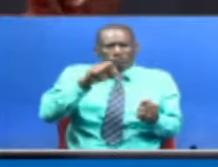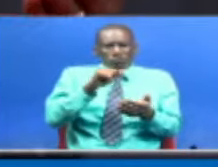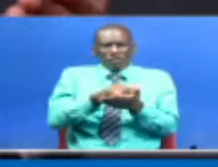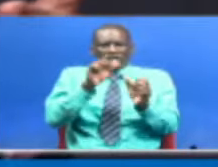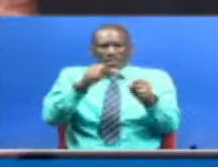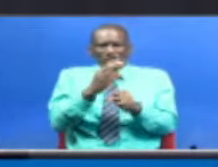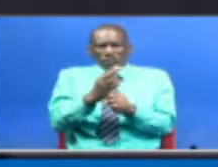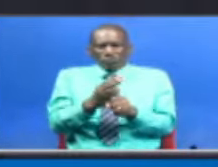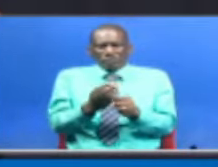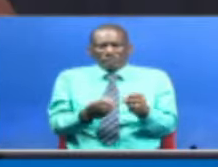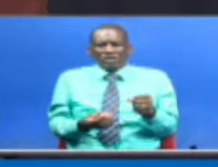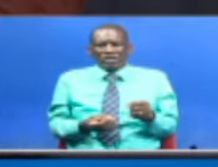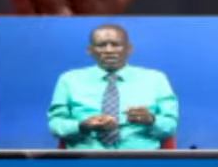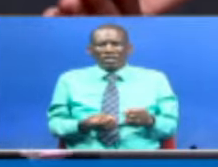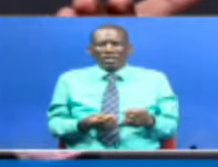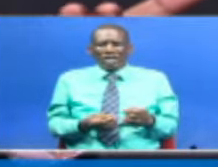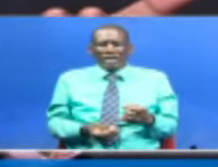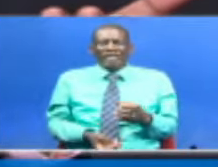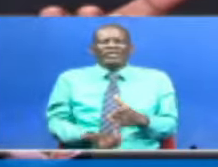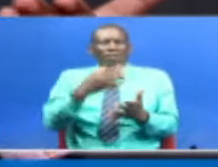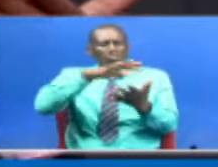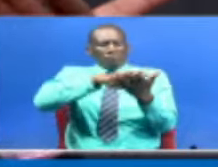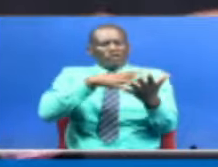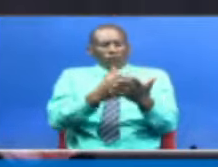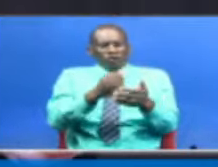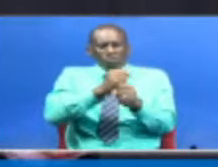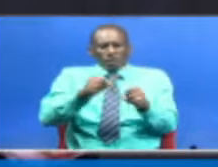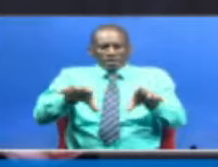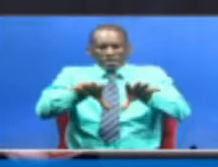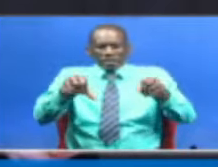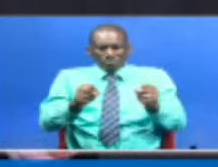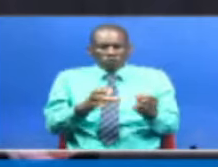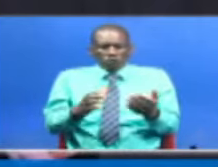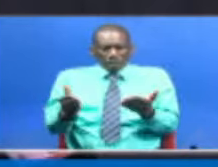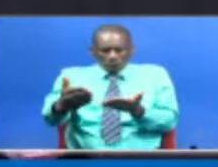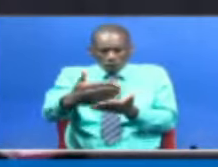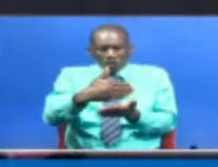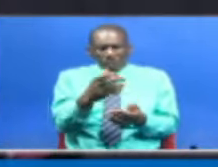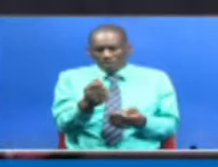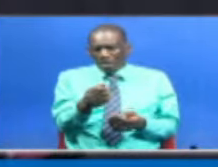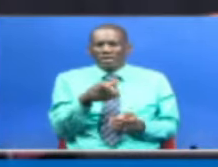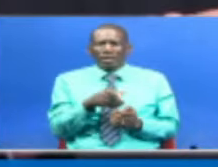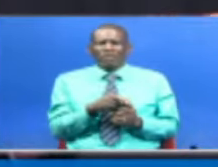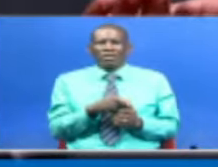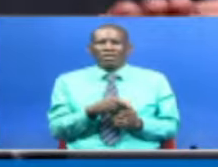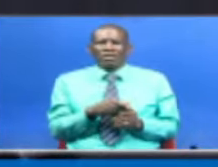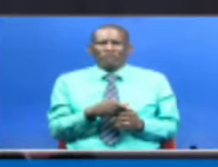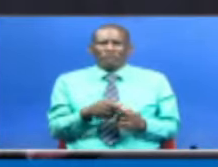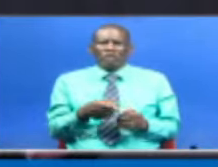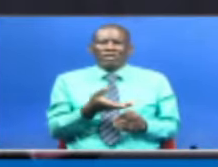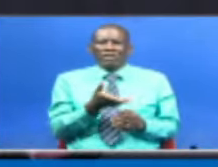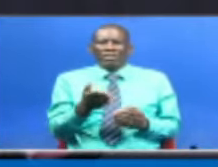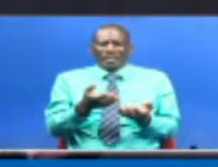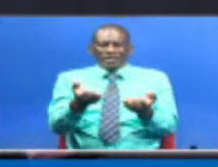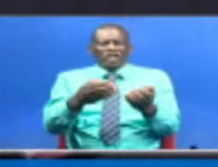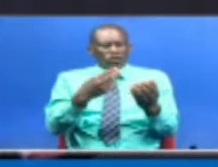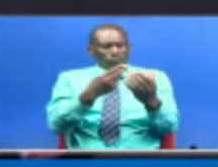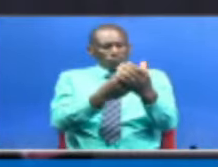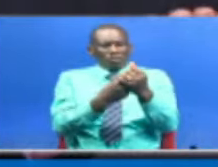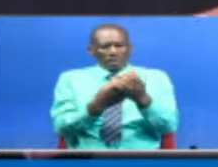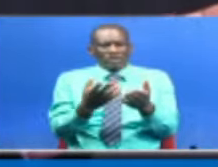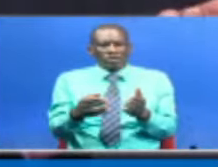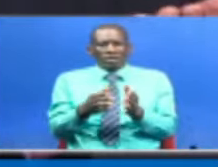and establish framework systems to be able to collect the revenue. So there is need for partnership,